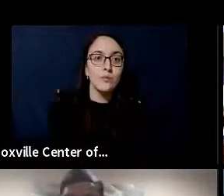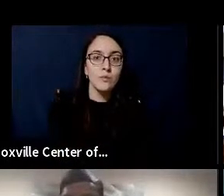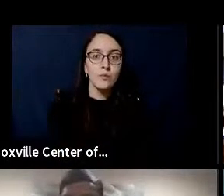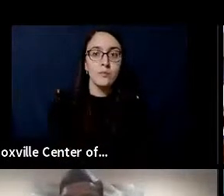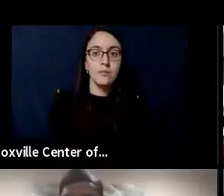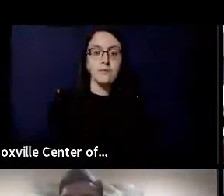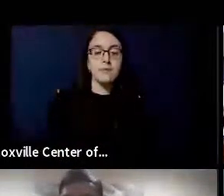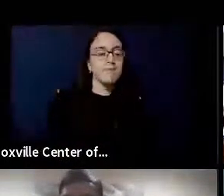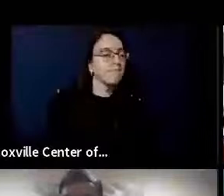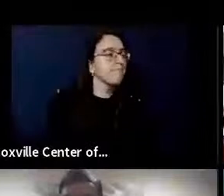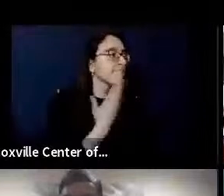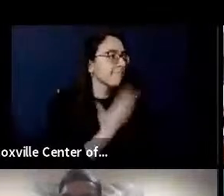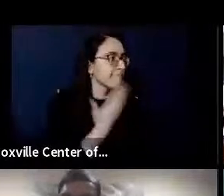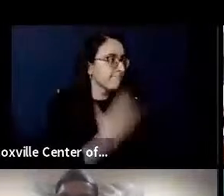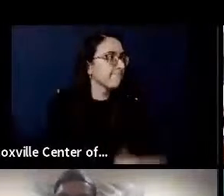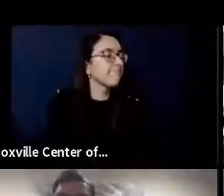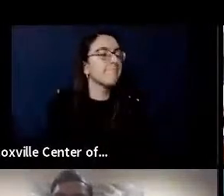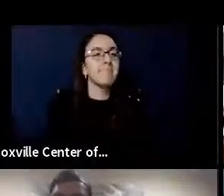Thank you, Dr. O'Brien.